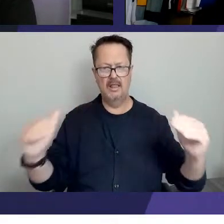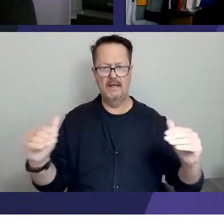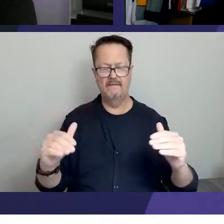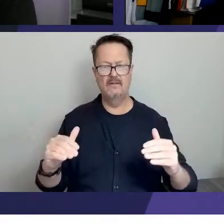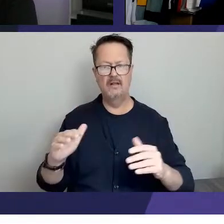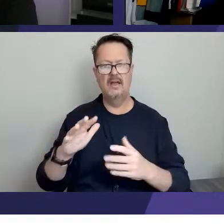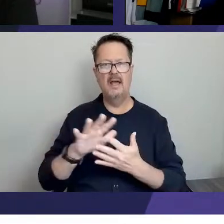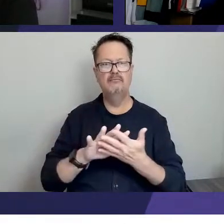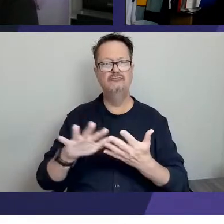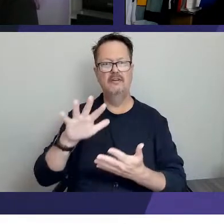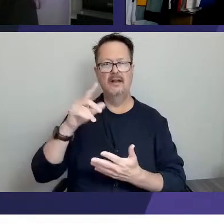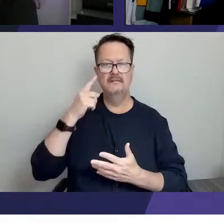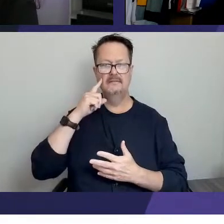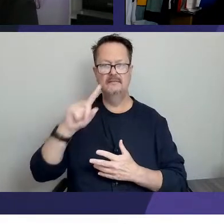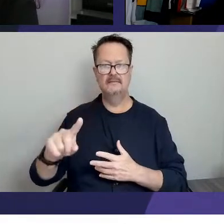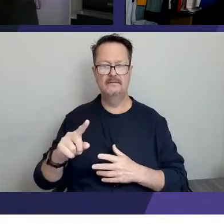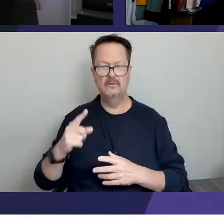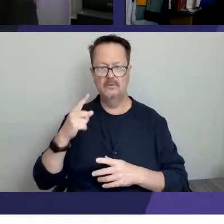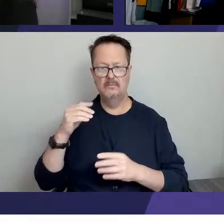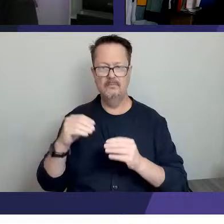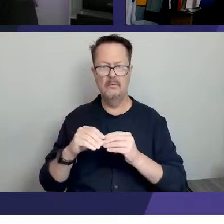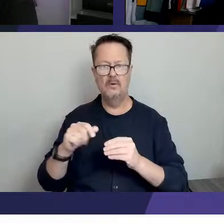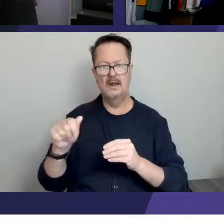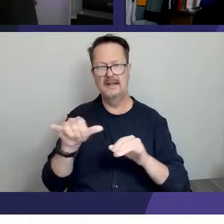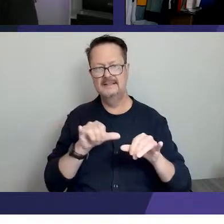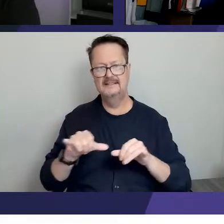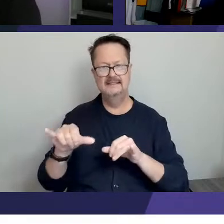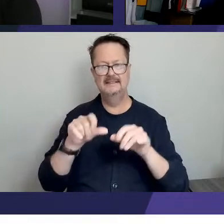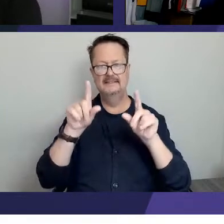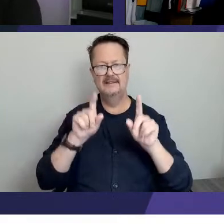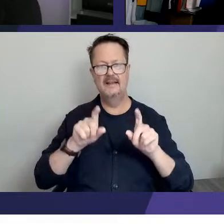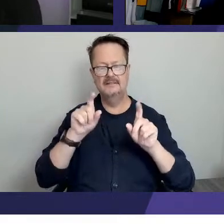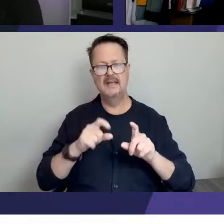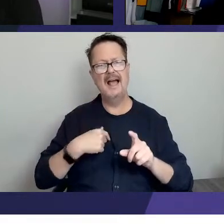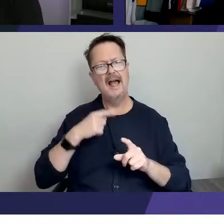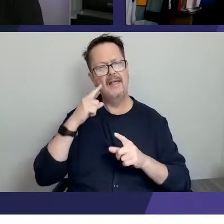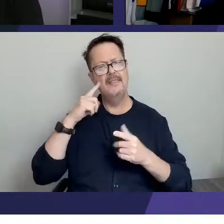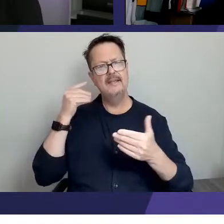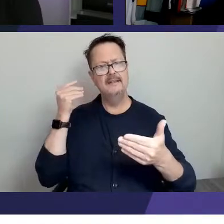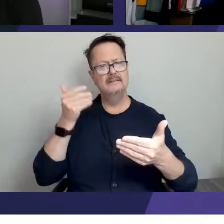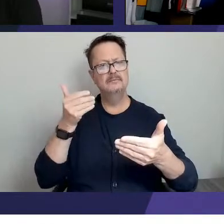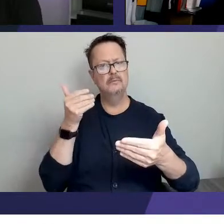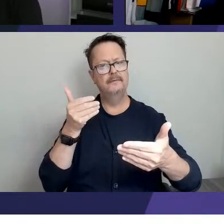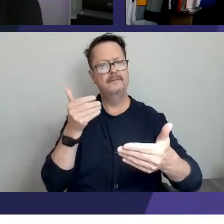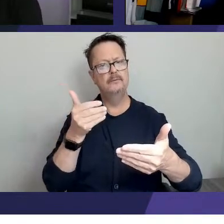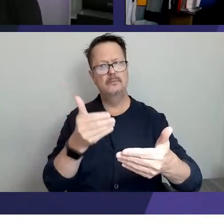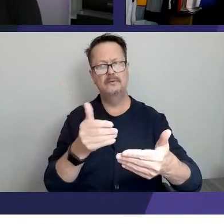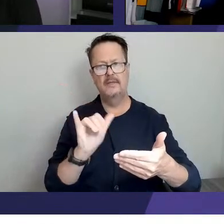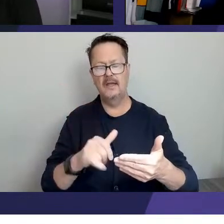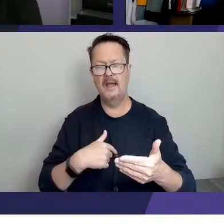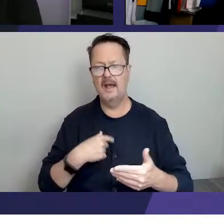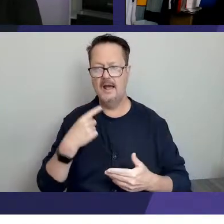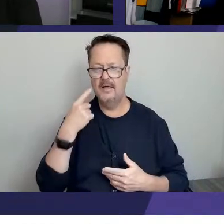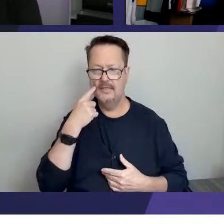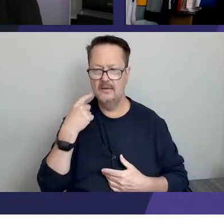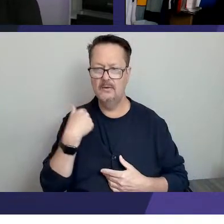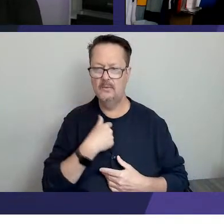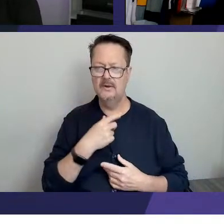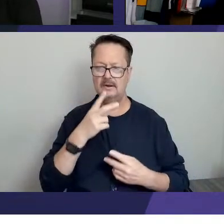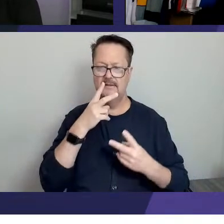async testing? I think it's moving towards that. I think we're